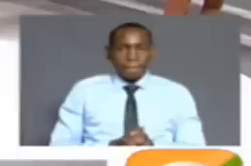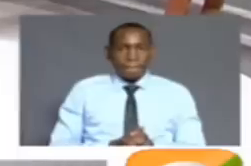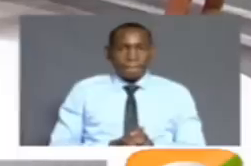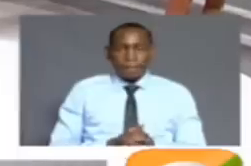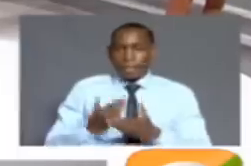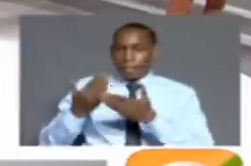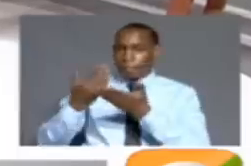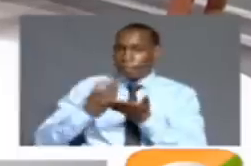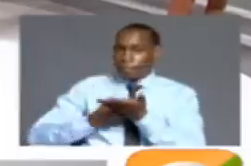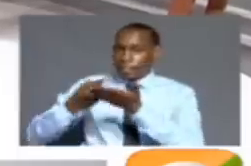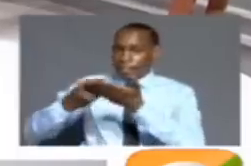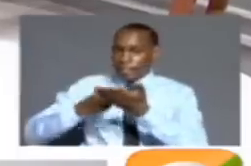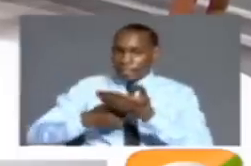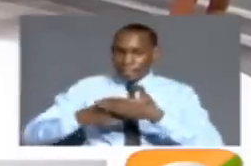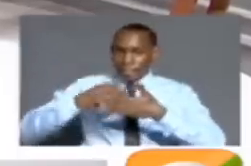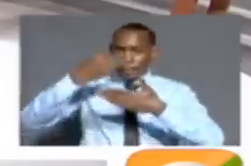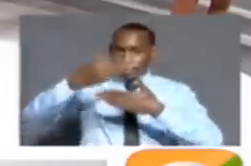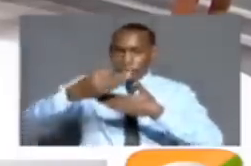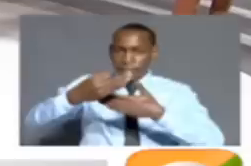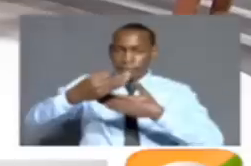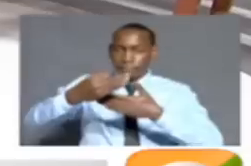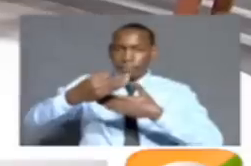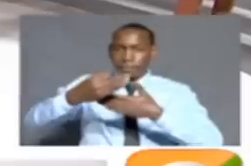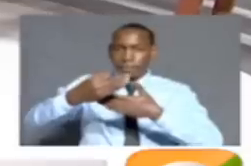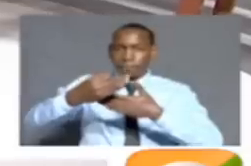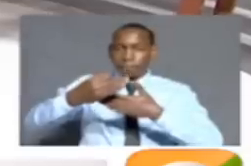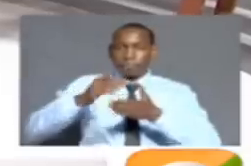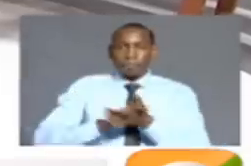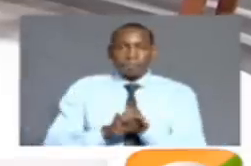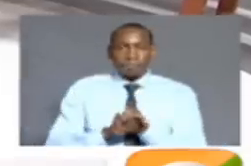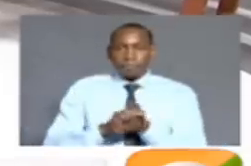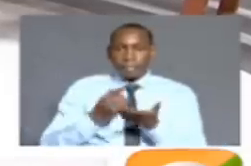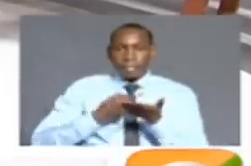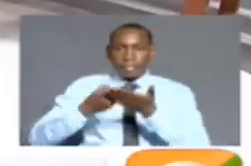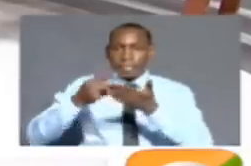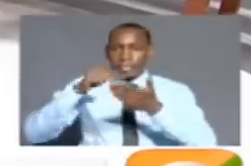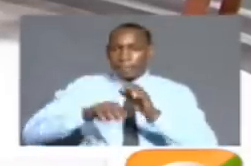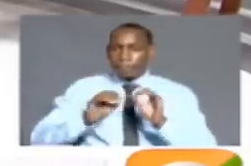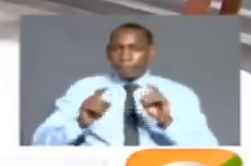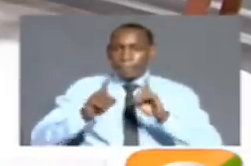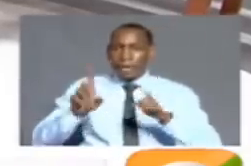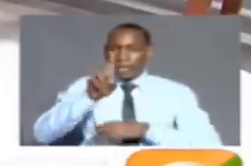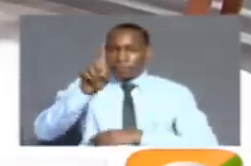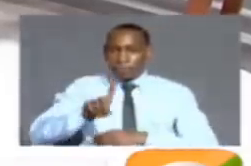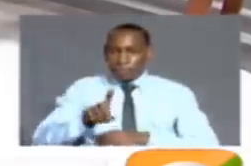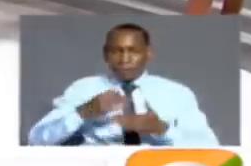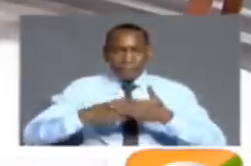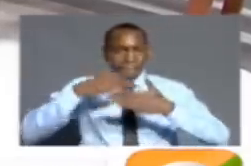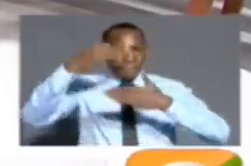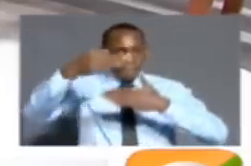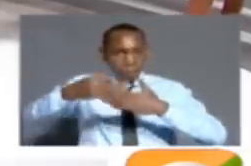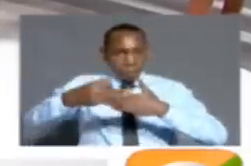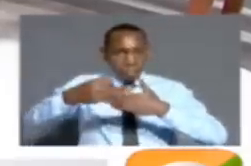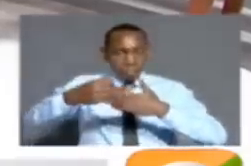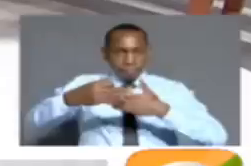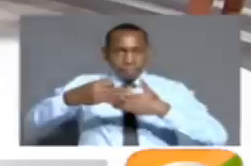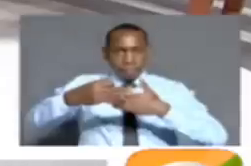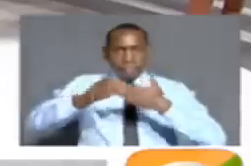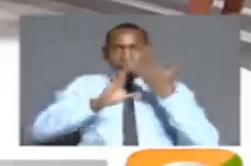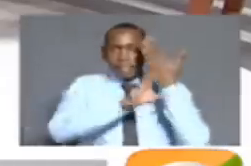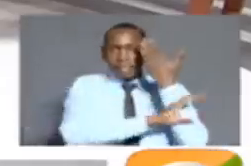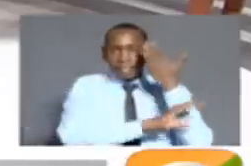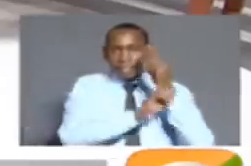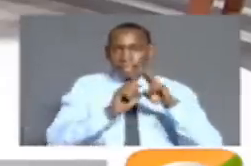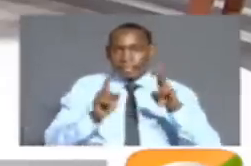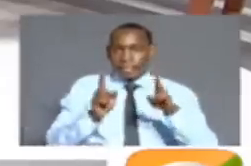We've talked about your future, or yeah, wherever you guys want to end up, and you didn't talk about it very much. But the question is, moving forward as a nation, we'll start with